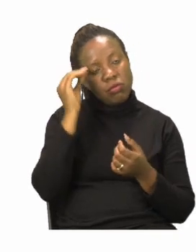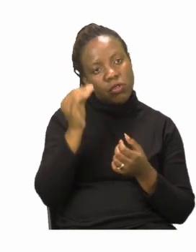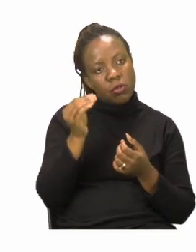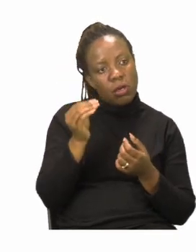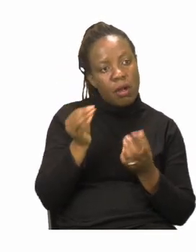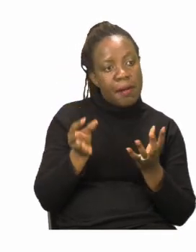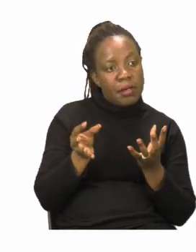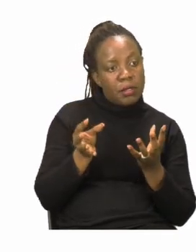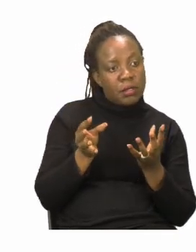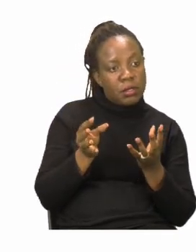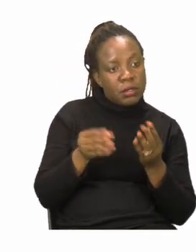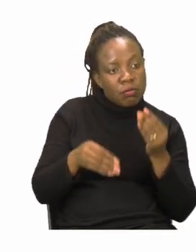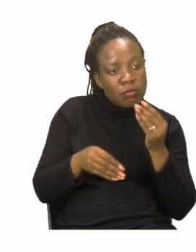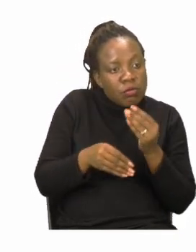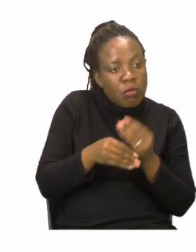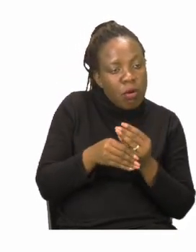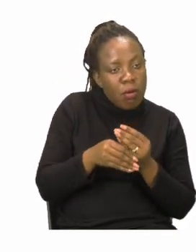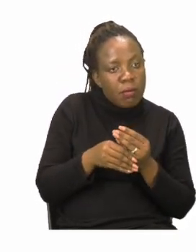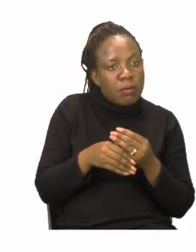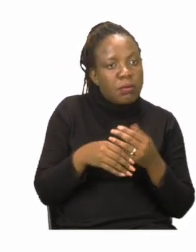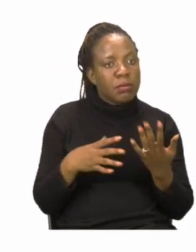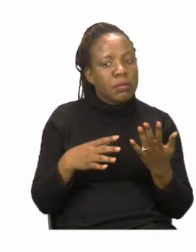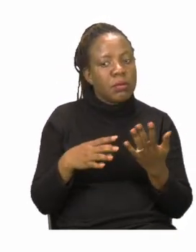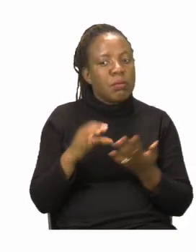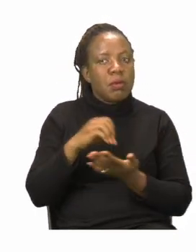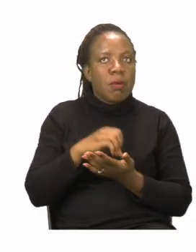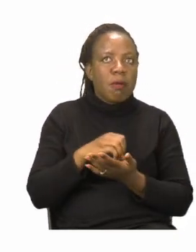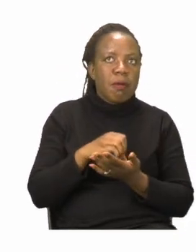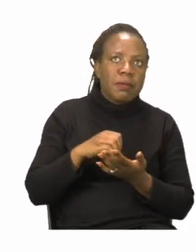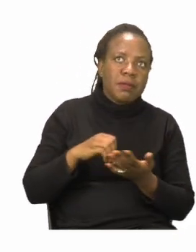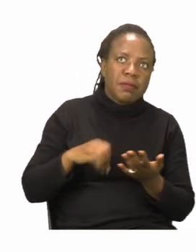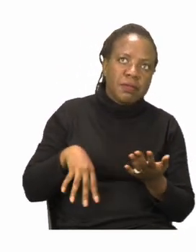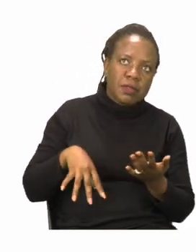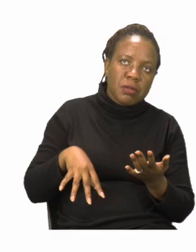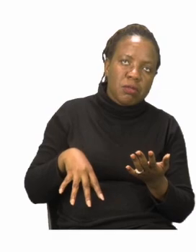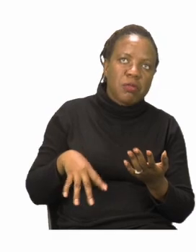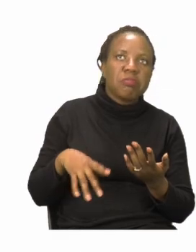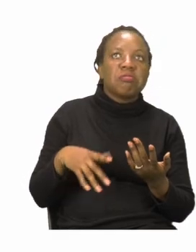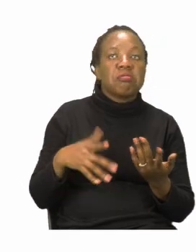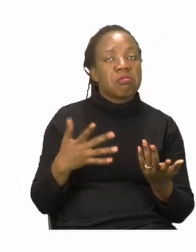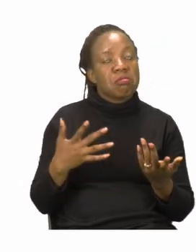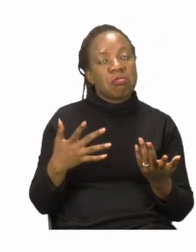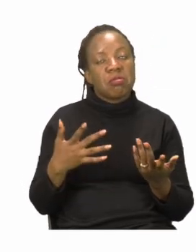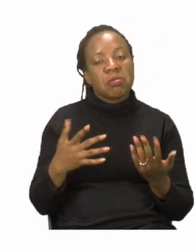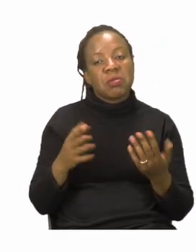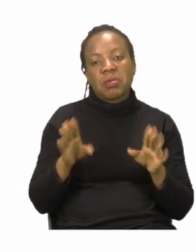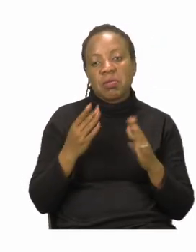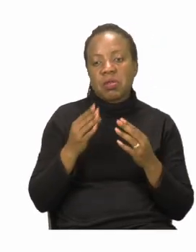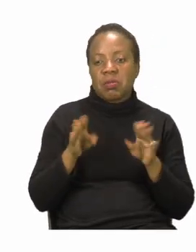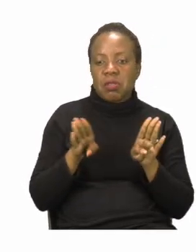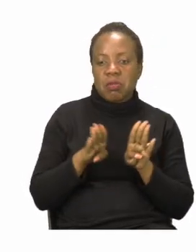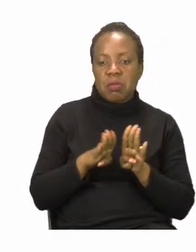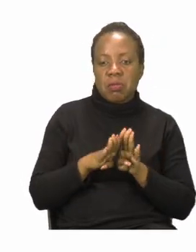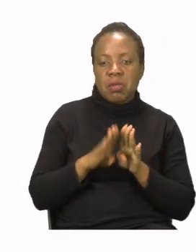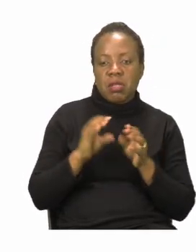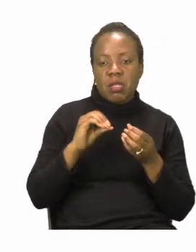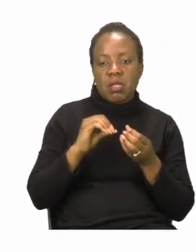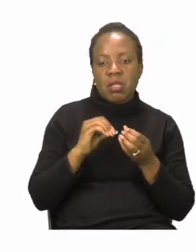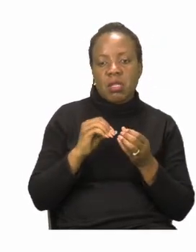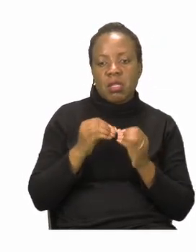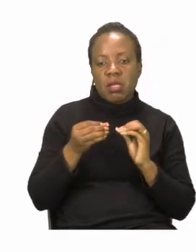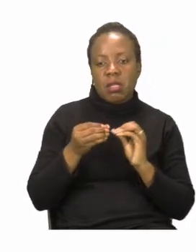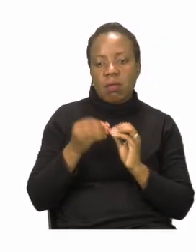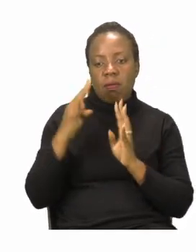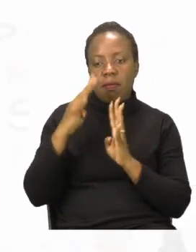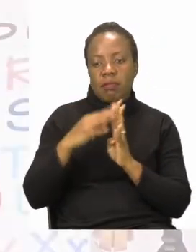to subtract, you can always create a number chart for yourself. Now let's quickly look at the